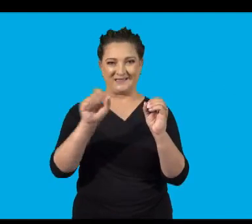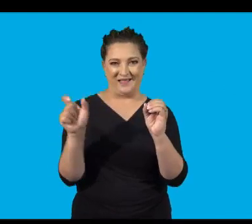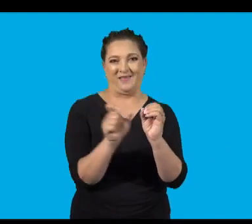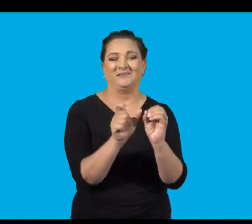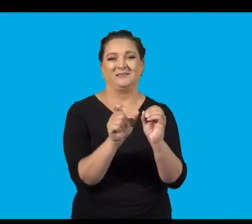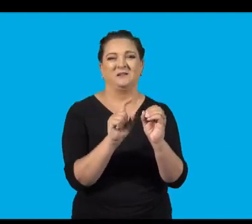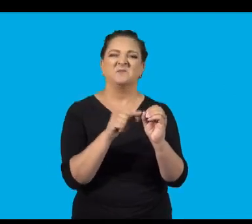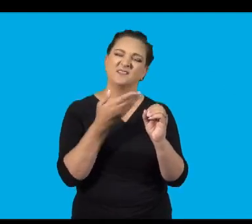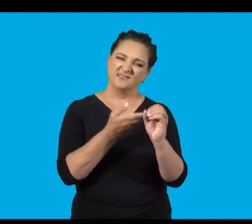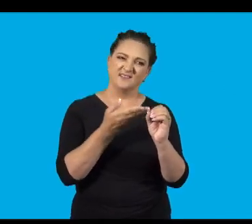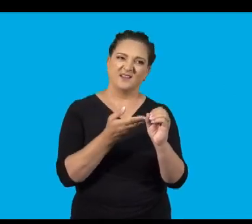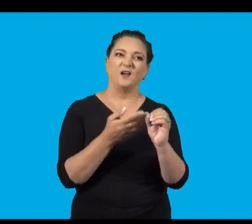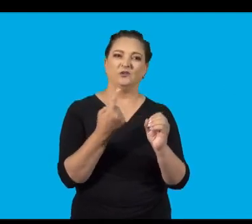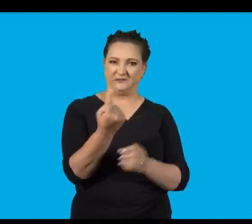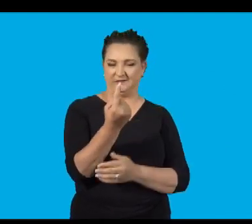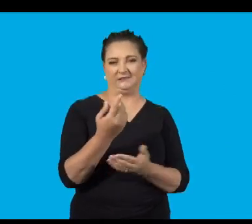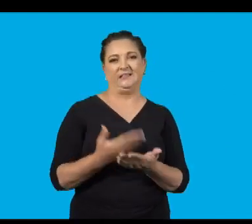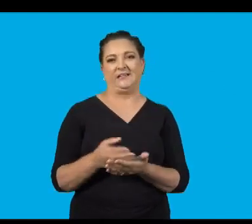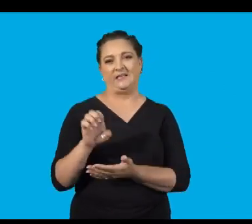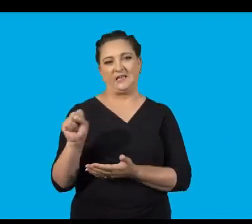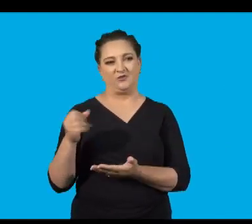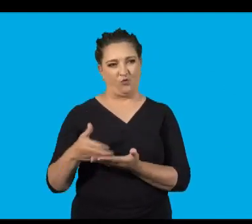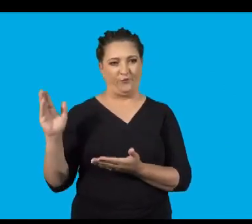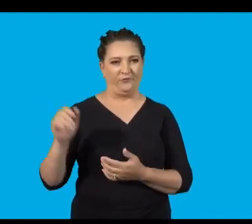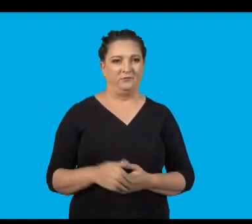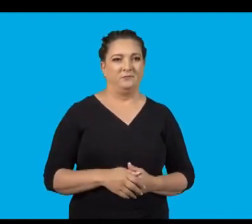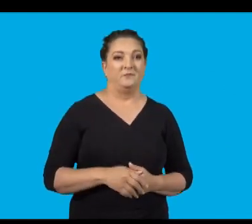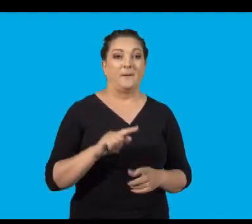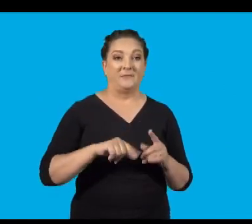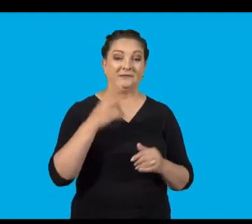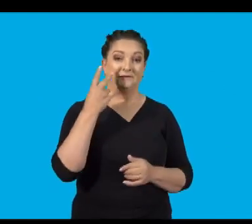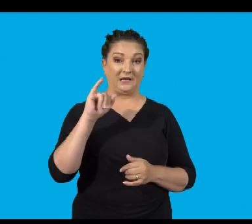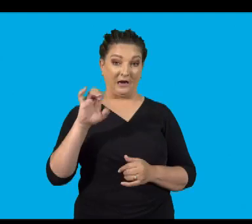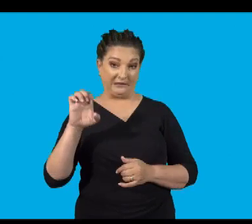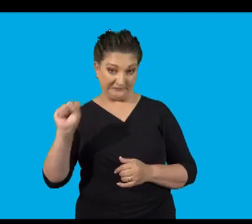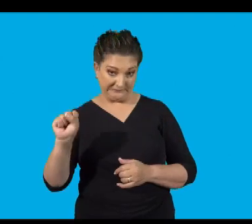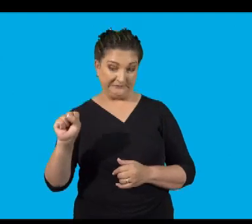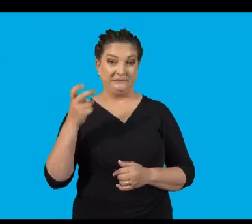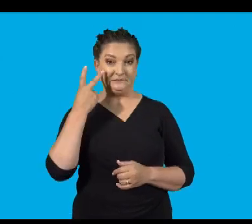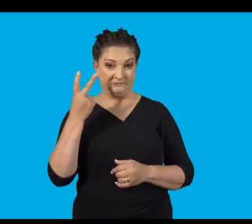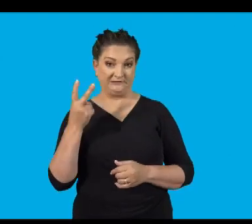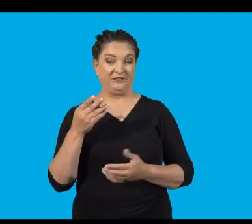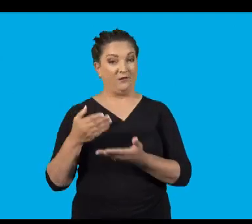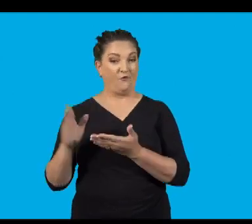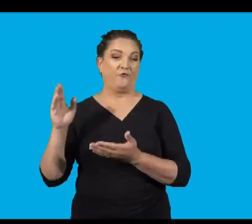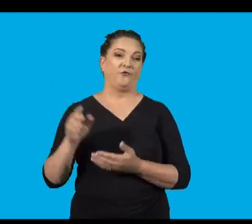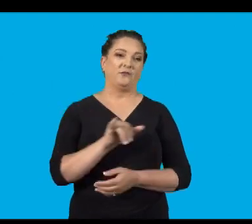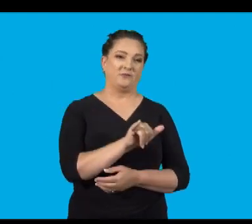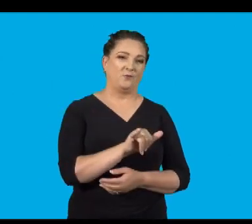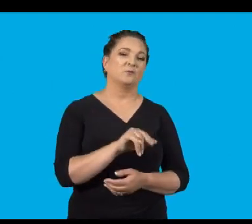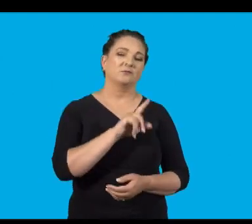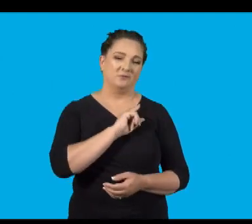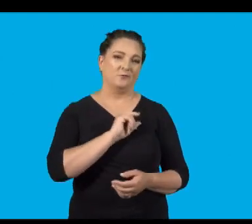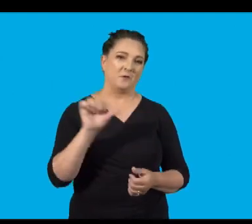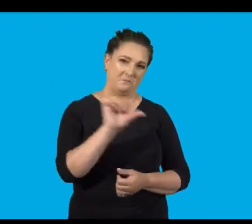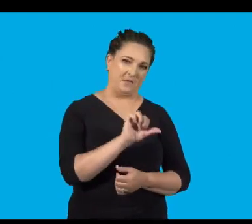add ES in the plural, but in the singular, we drop that. And then in butterflies, we see the IES replaced